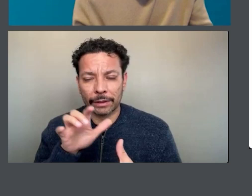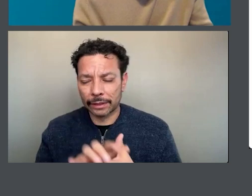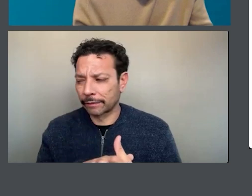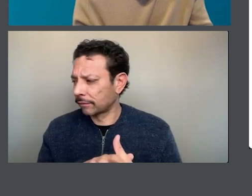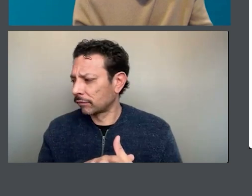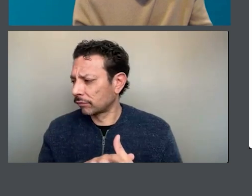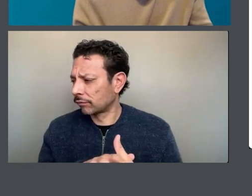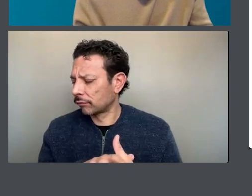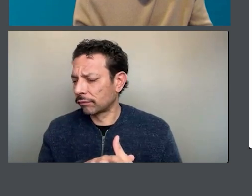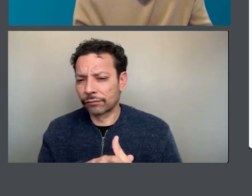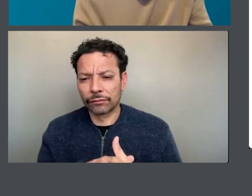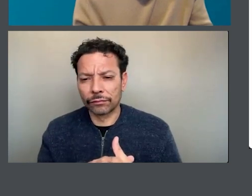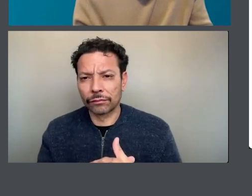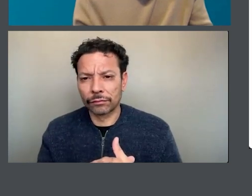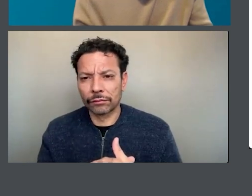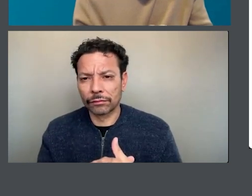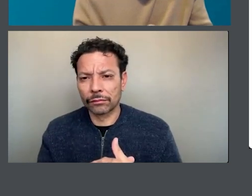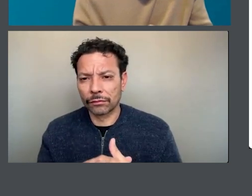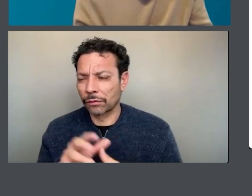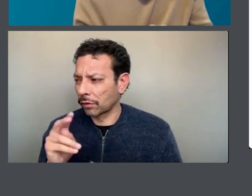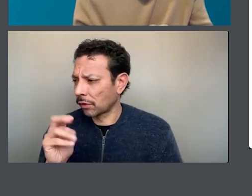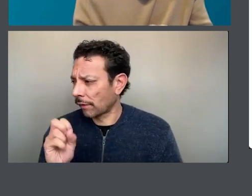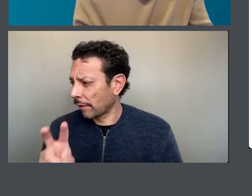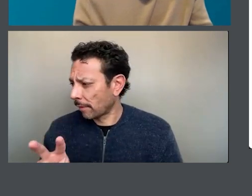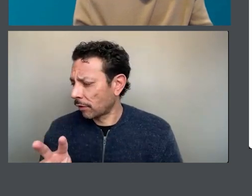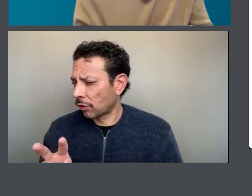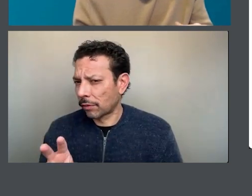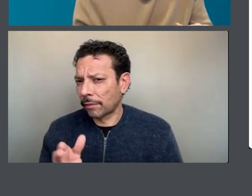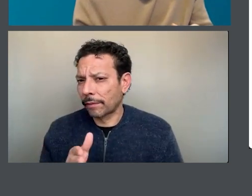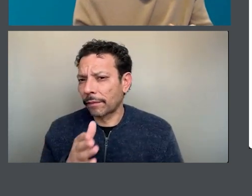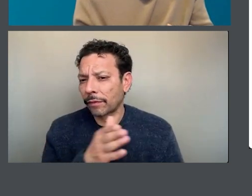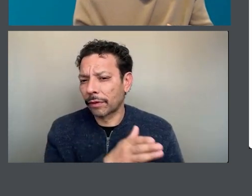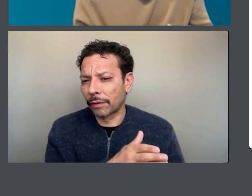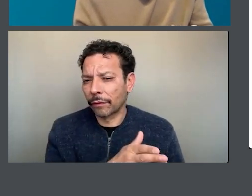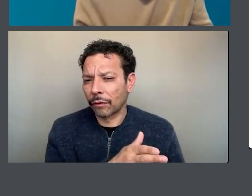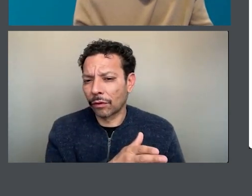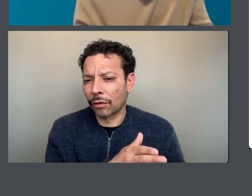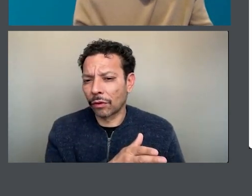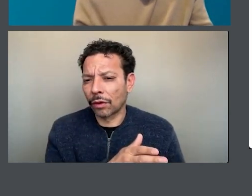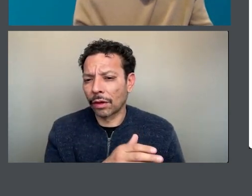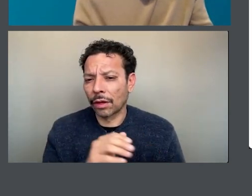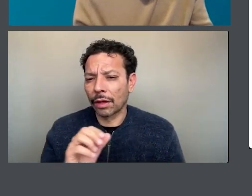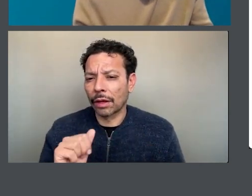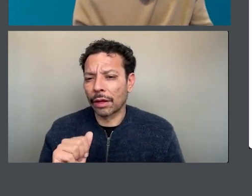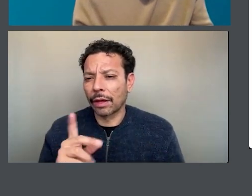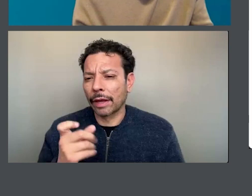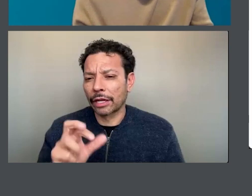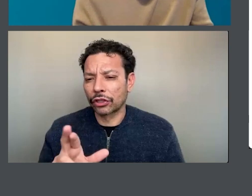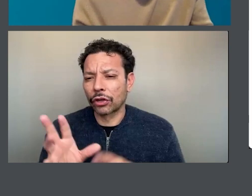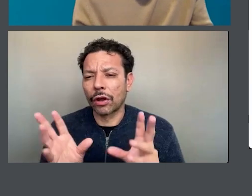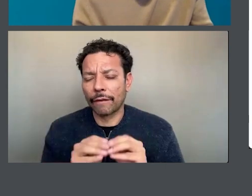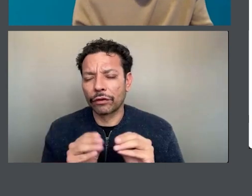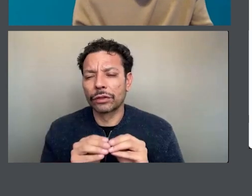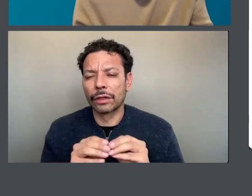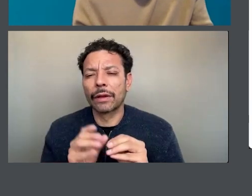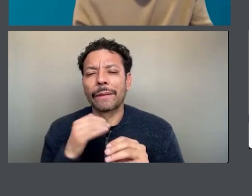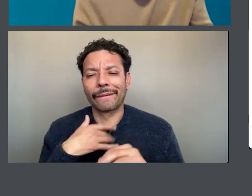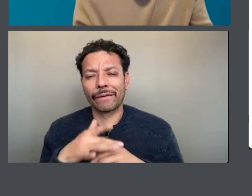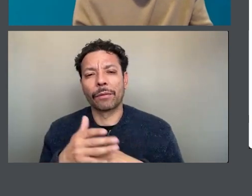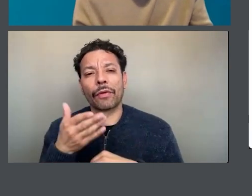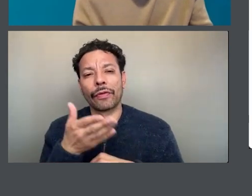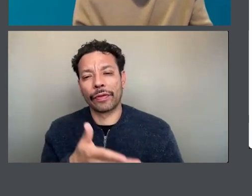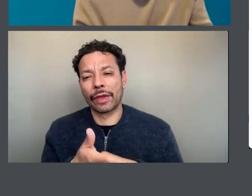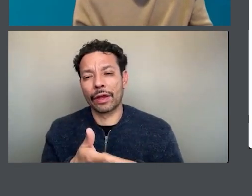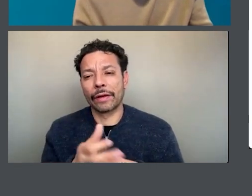it was published, I believe, in November, right before the ASHA, the most recent ASHA conference. So it would be available